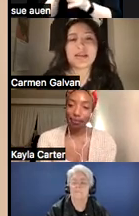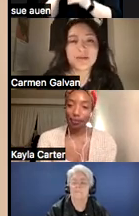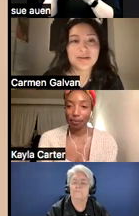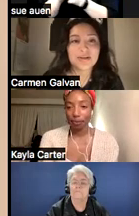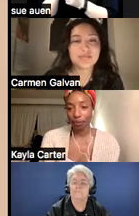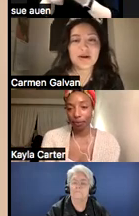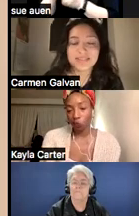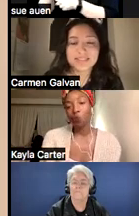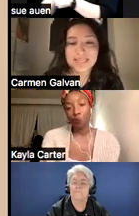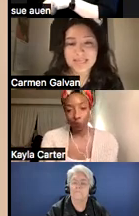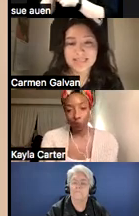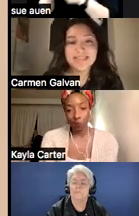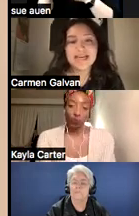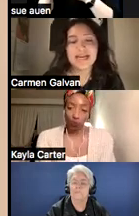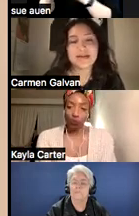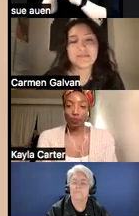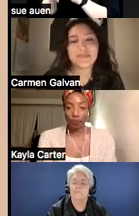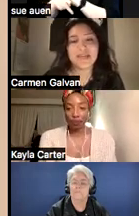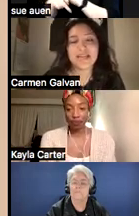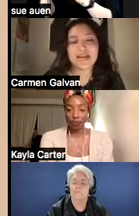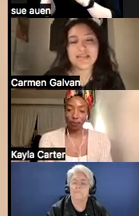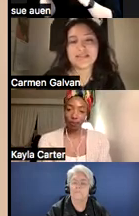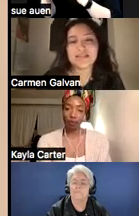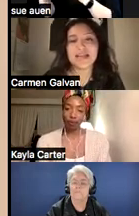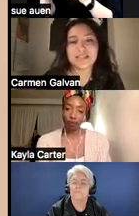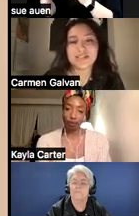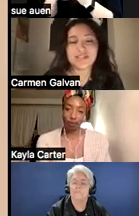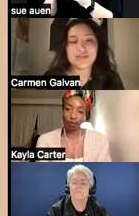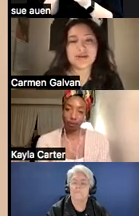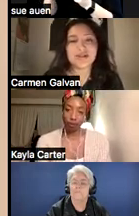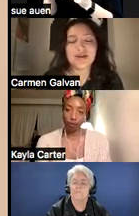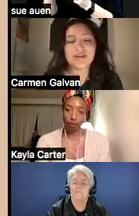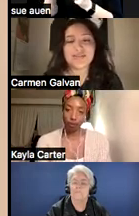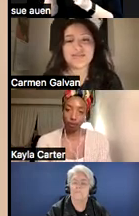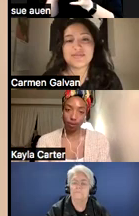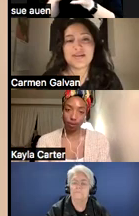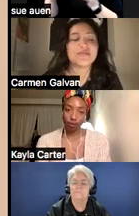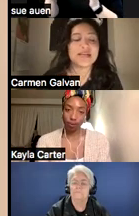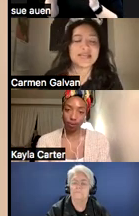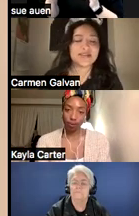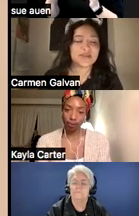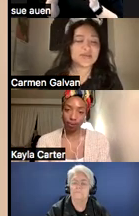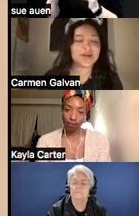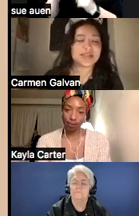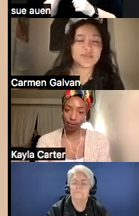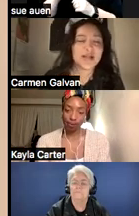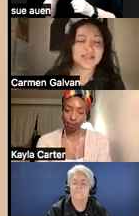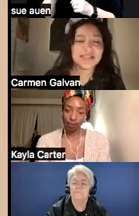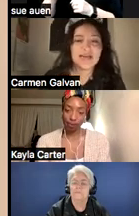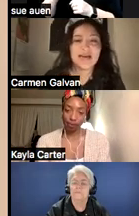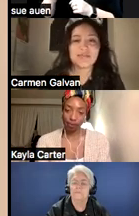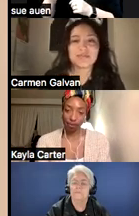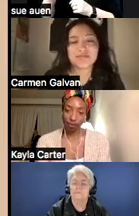around labor and policy. And I like to do a lot of my death doula work as